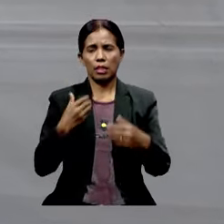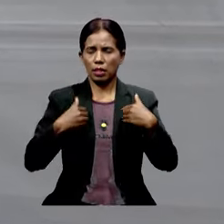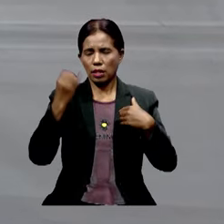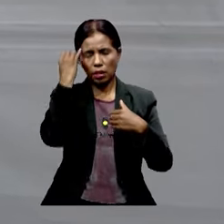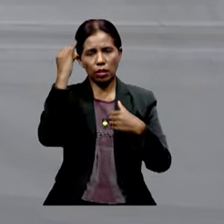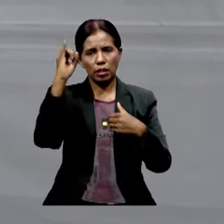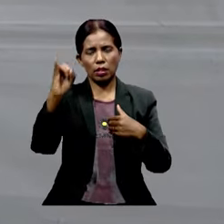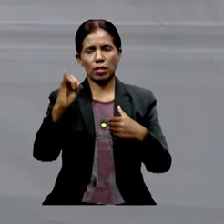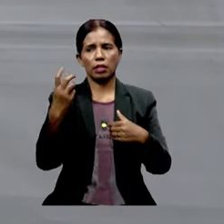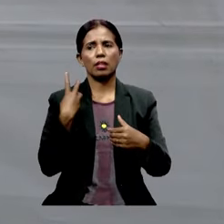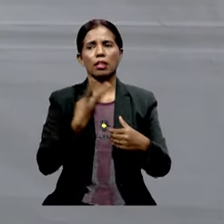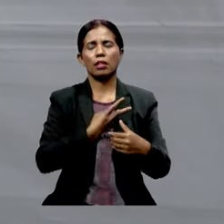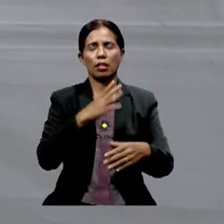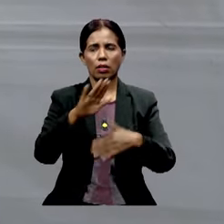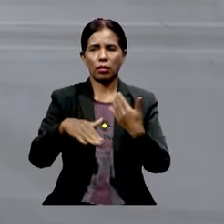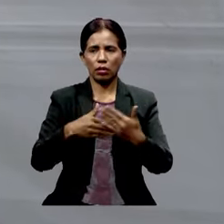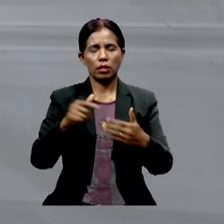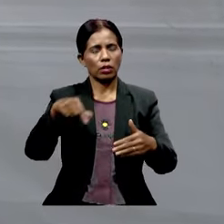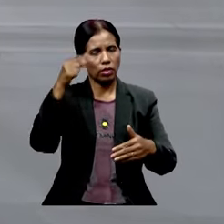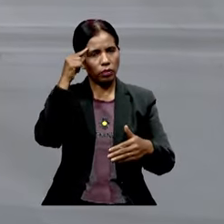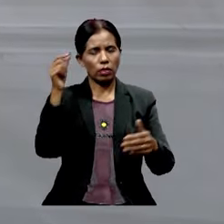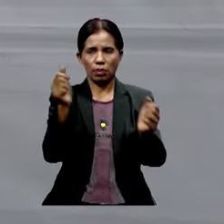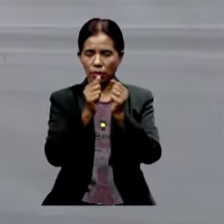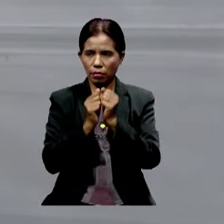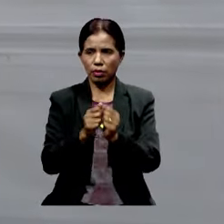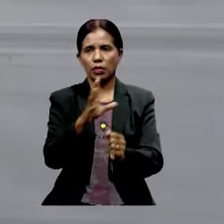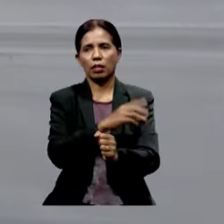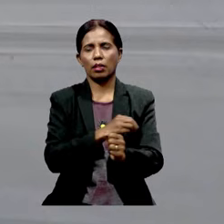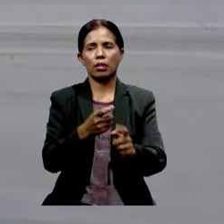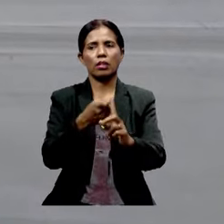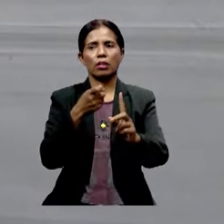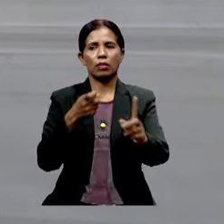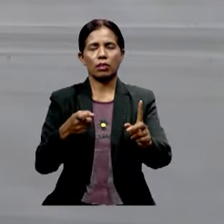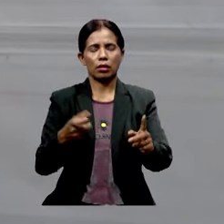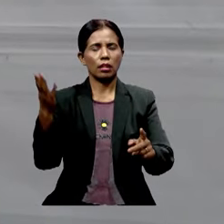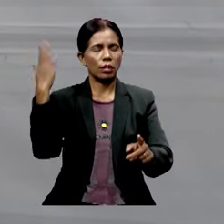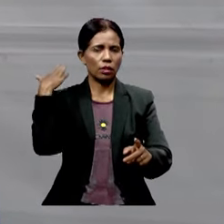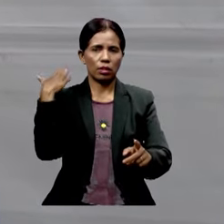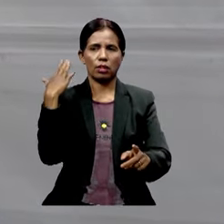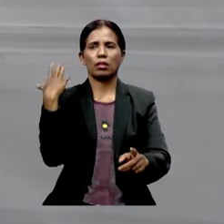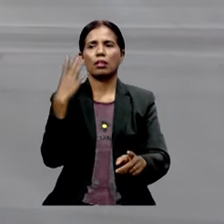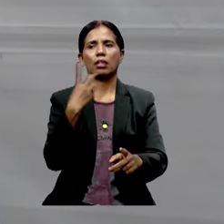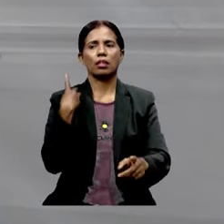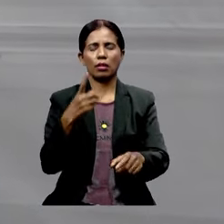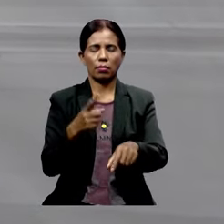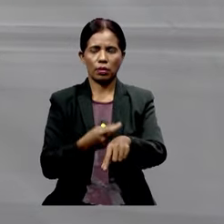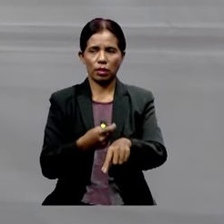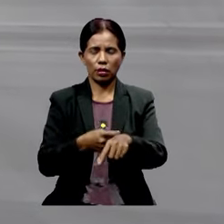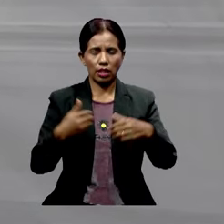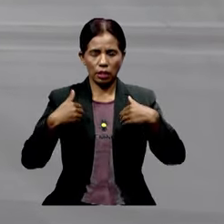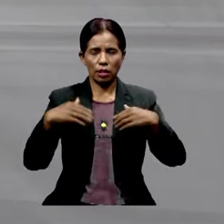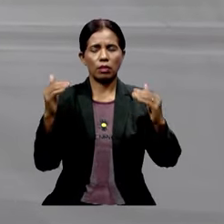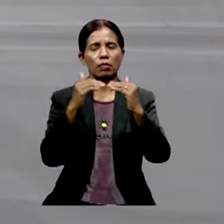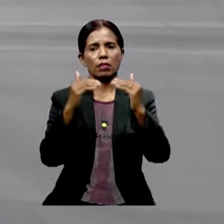know each other. We are a pretty new government. We are there just from 1 year ago. And so for the first time, I had the opportunity to meet